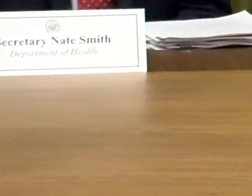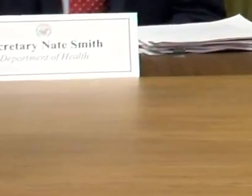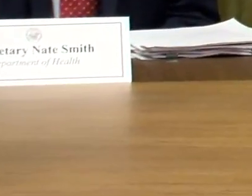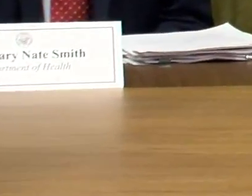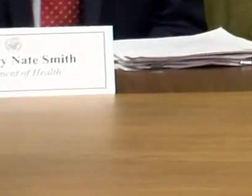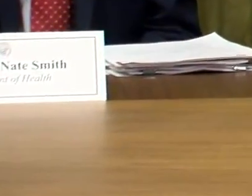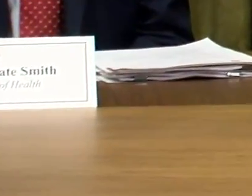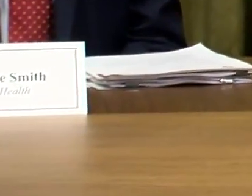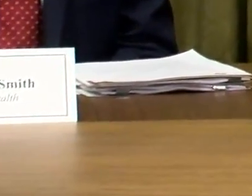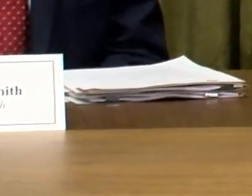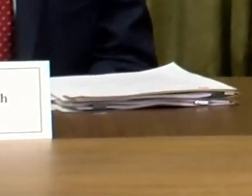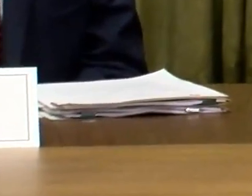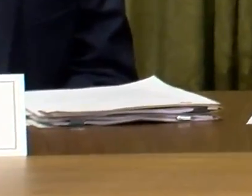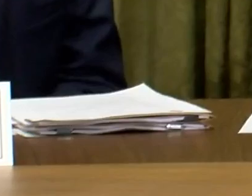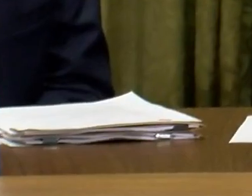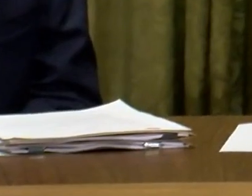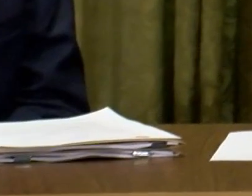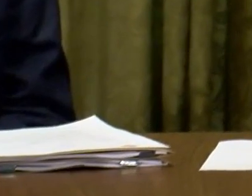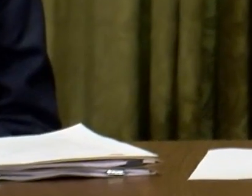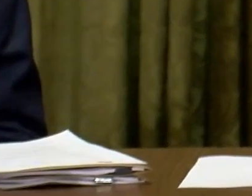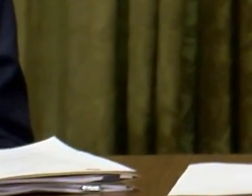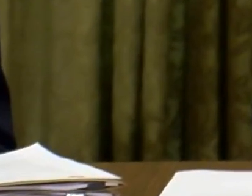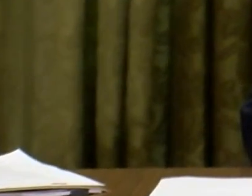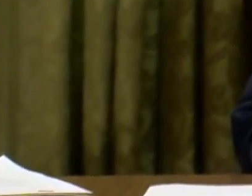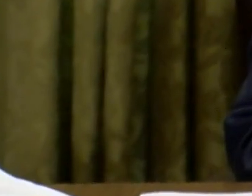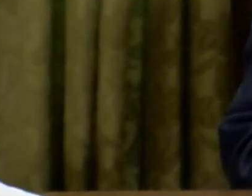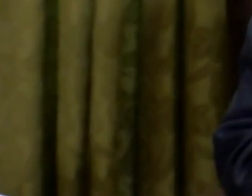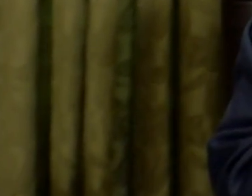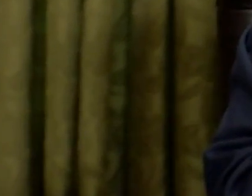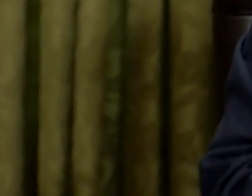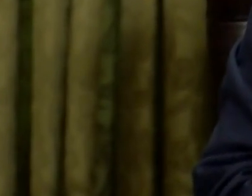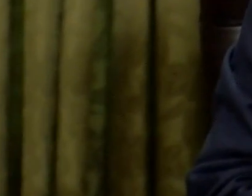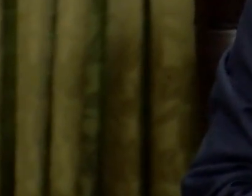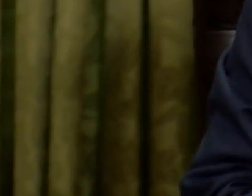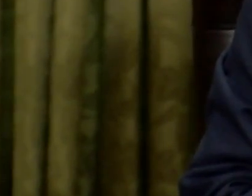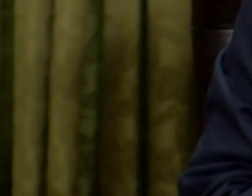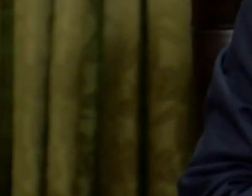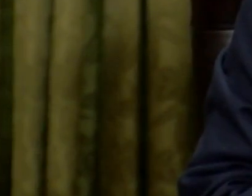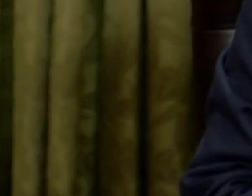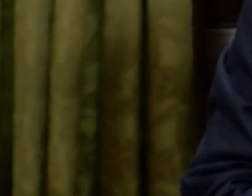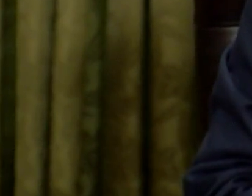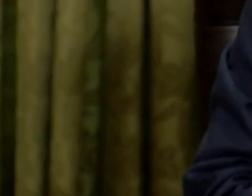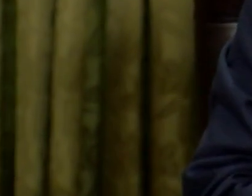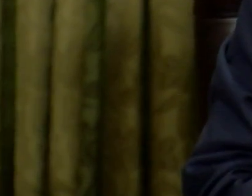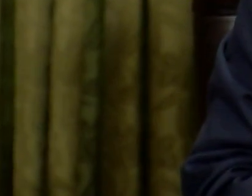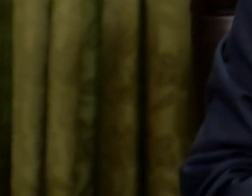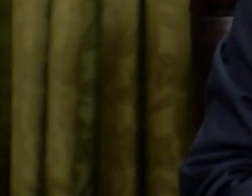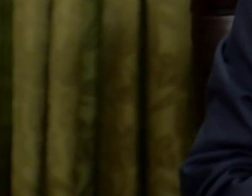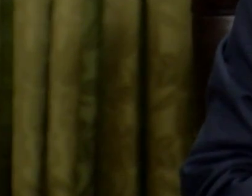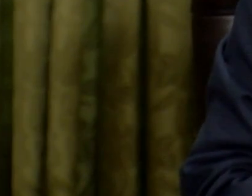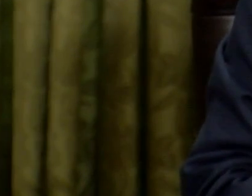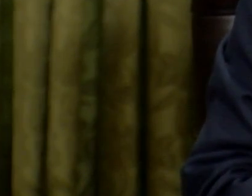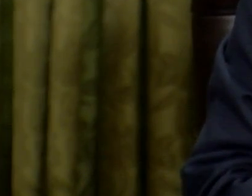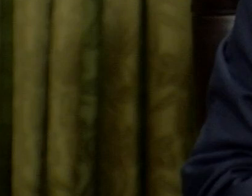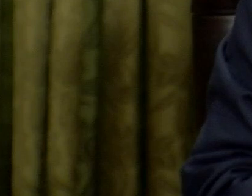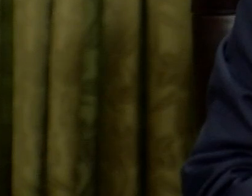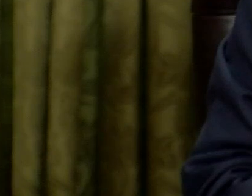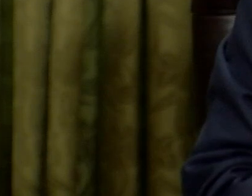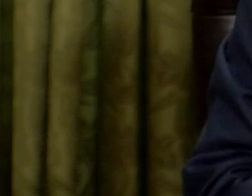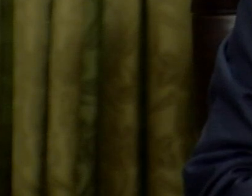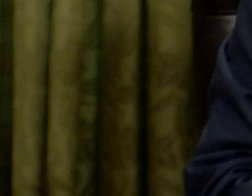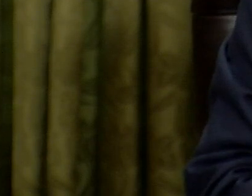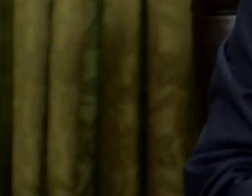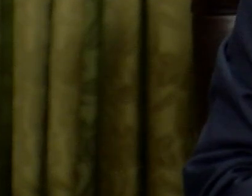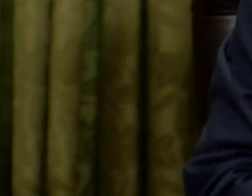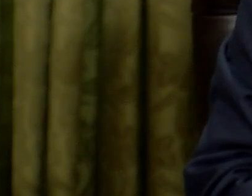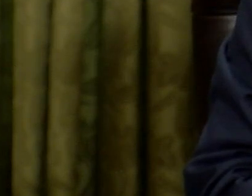operation plans in light of the coronavirus. We obviously have those plans in place, but I've asked them